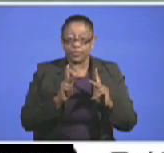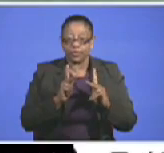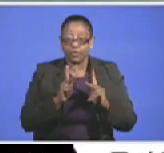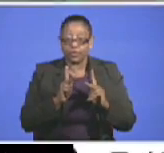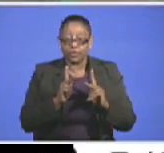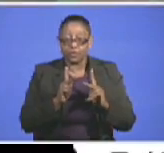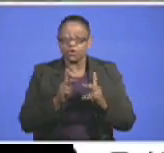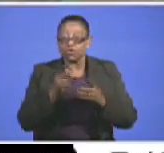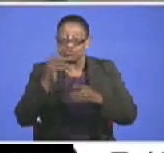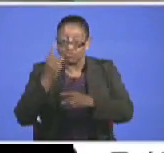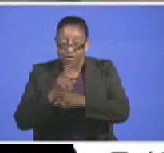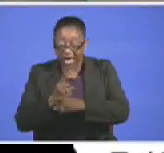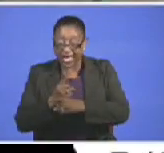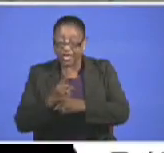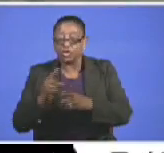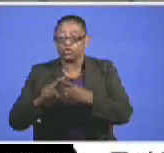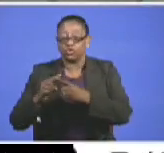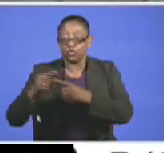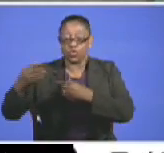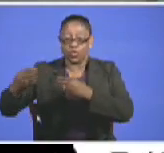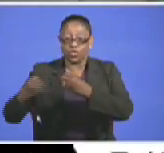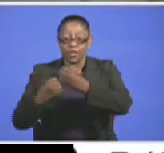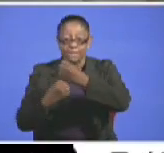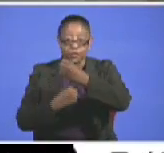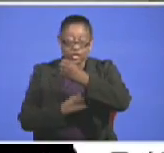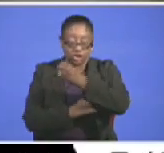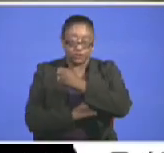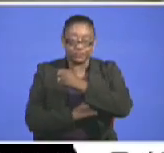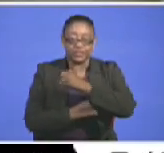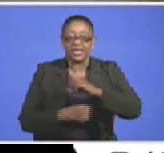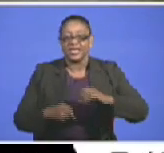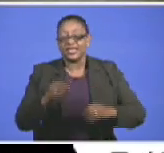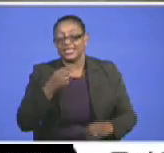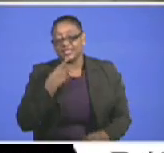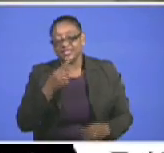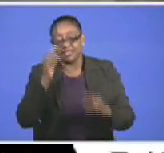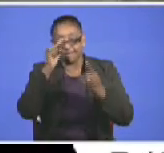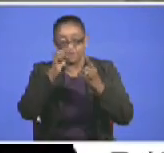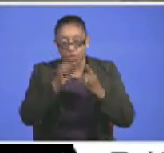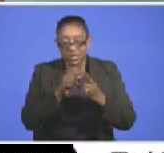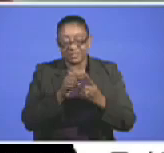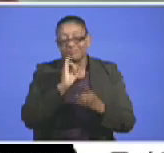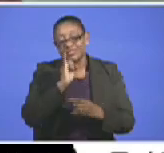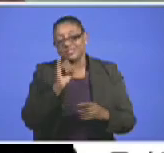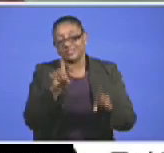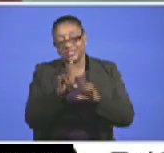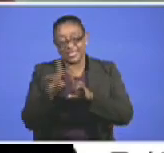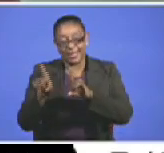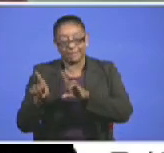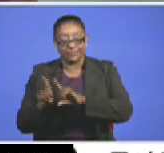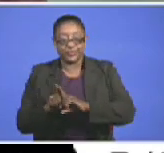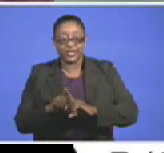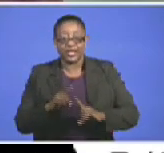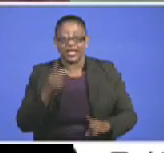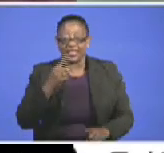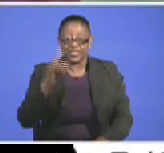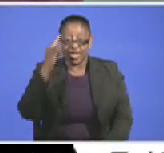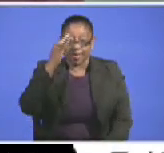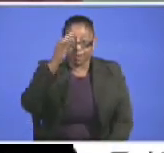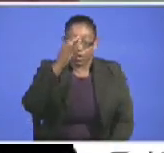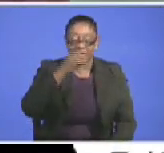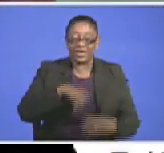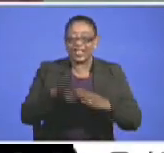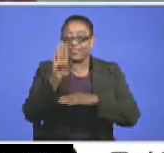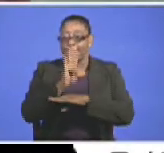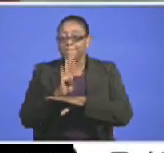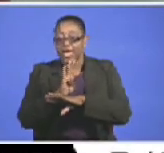right there next to the bridge. As for the other areas, Minister Bannister says the focus remains the same. The airport in the Berry Islands is